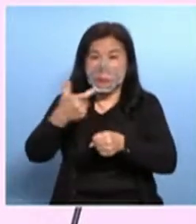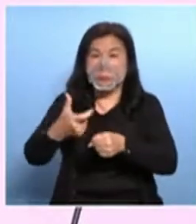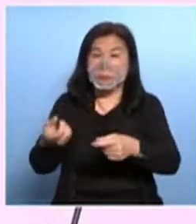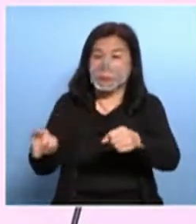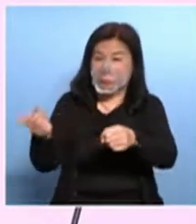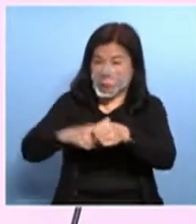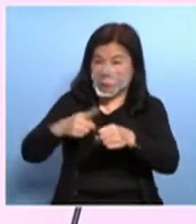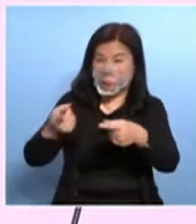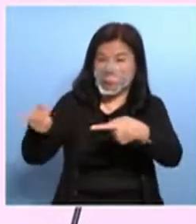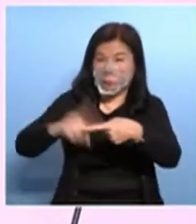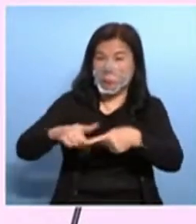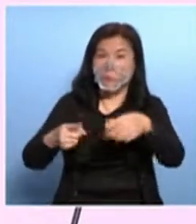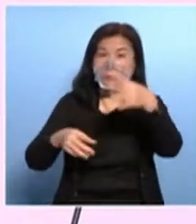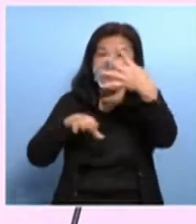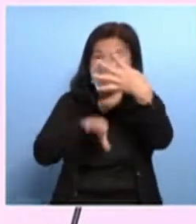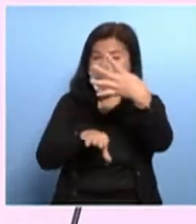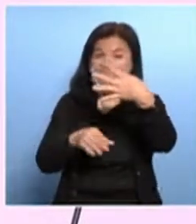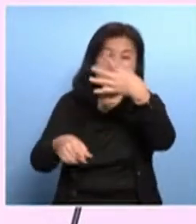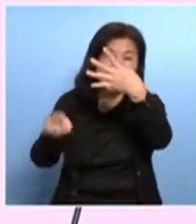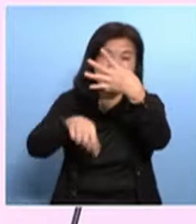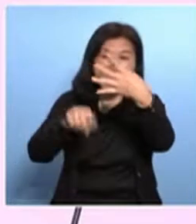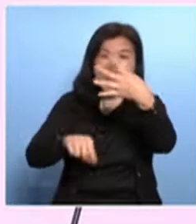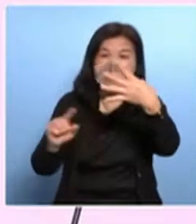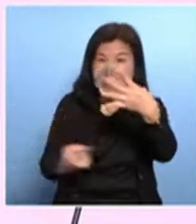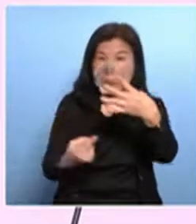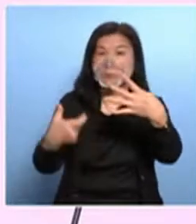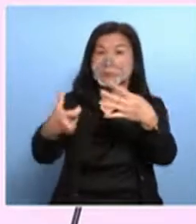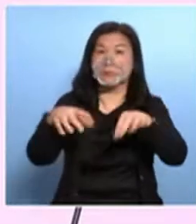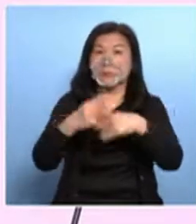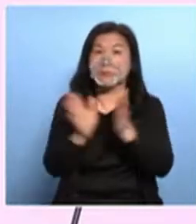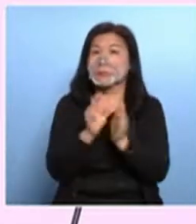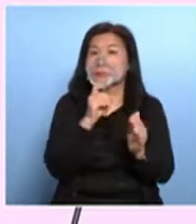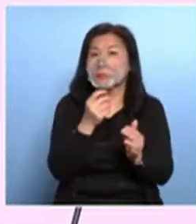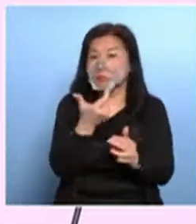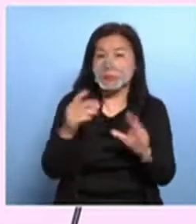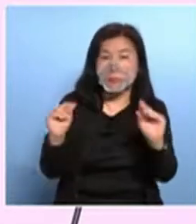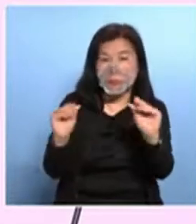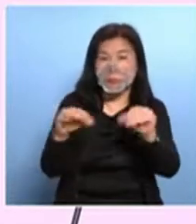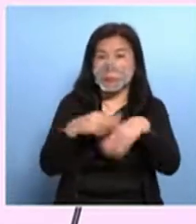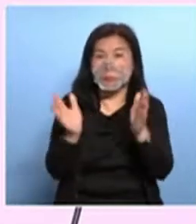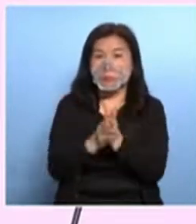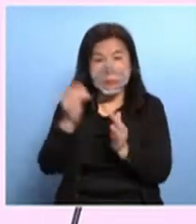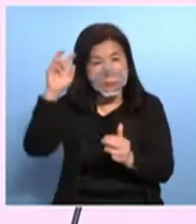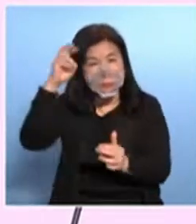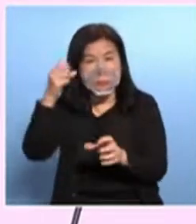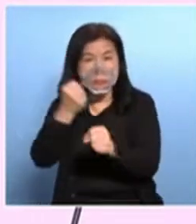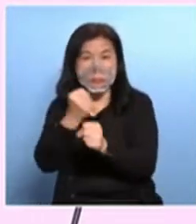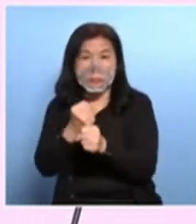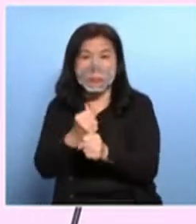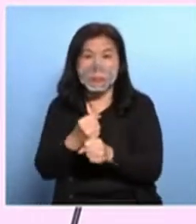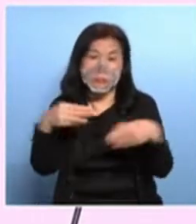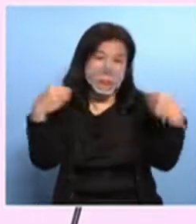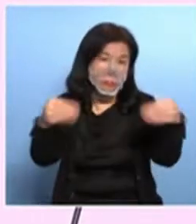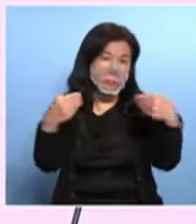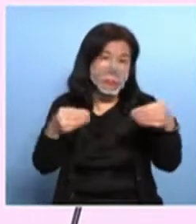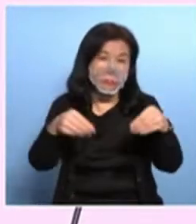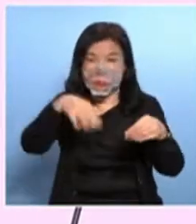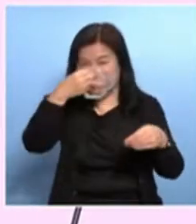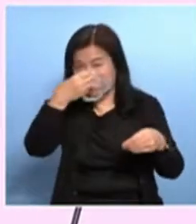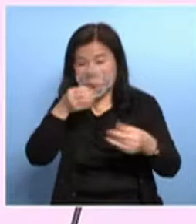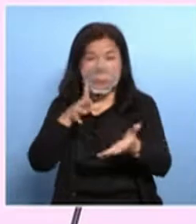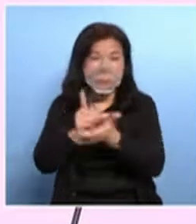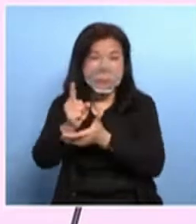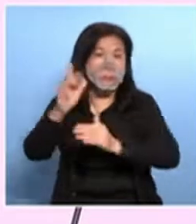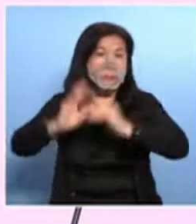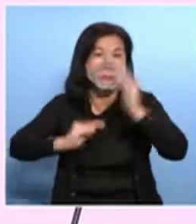to $440 million so that they can have more resources to conduct R&D activities, nurture local talents, as well as attract